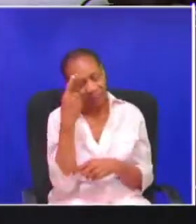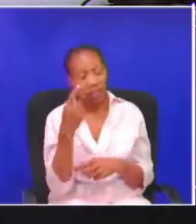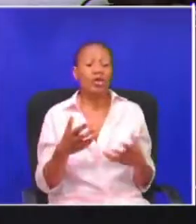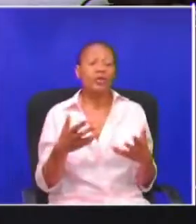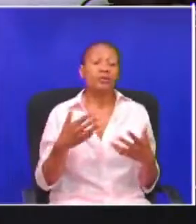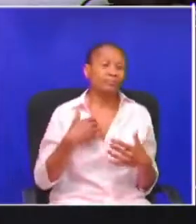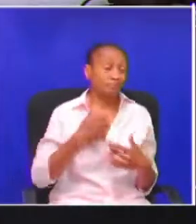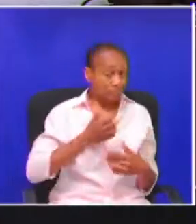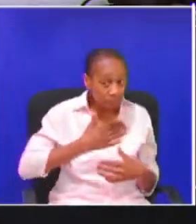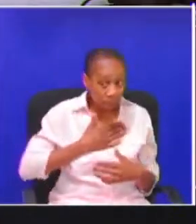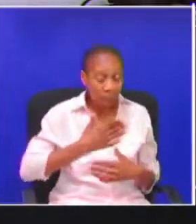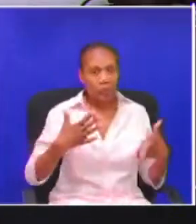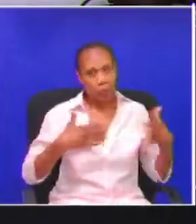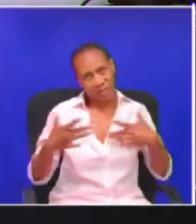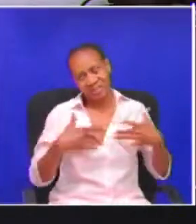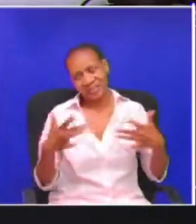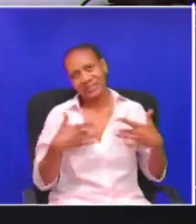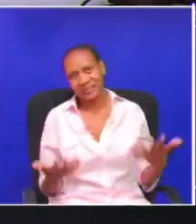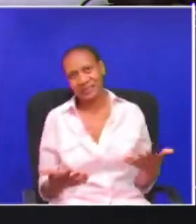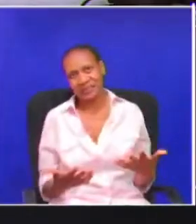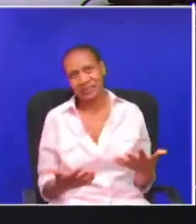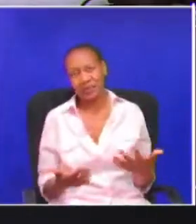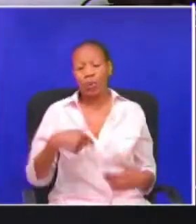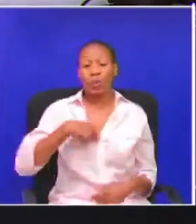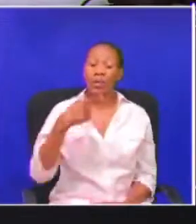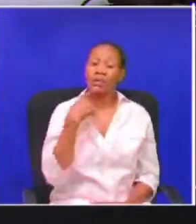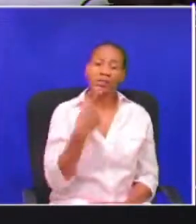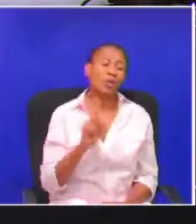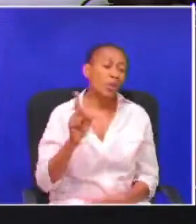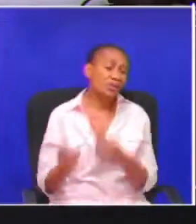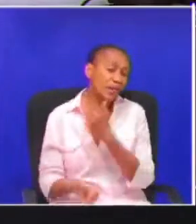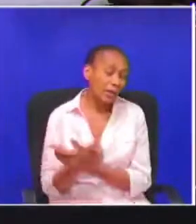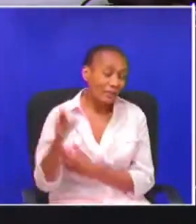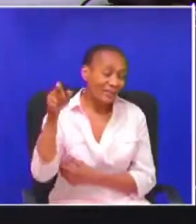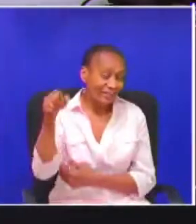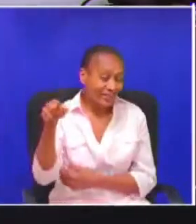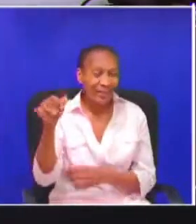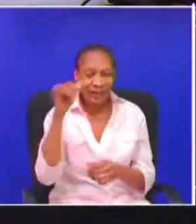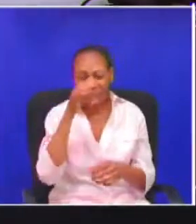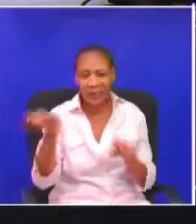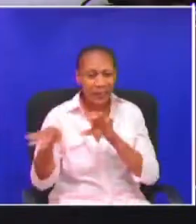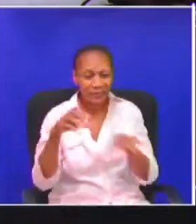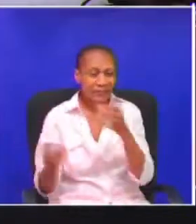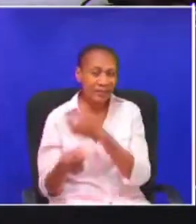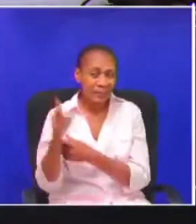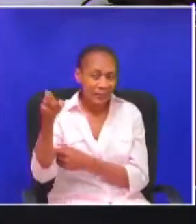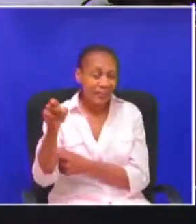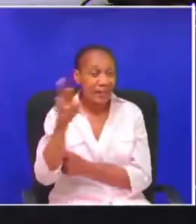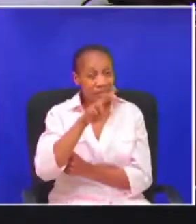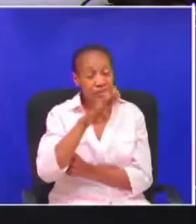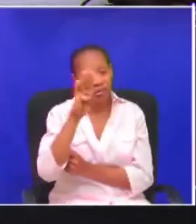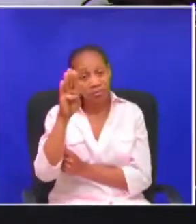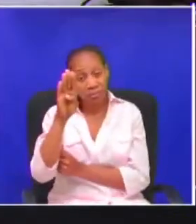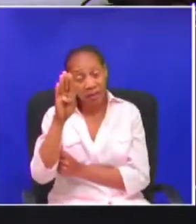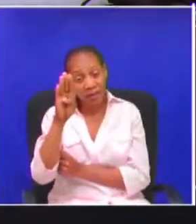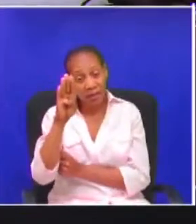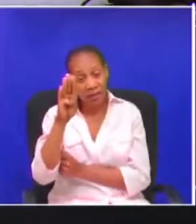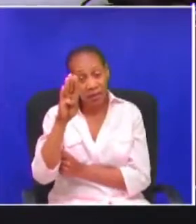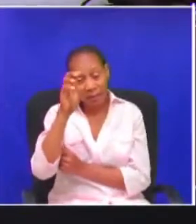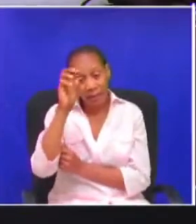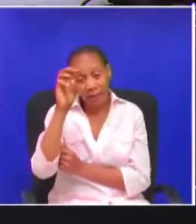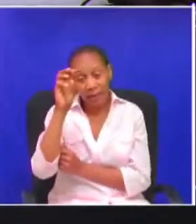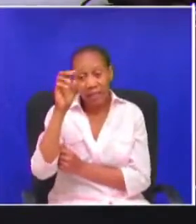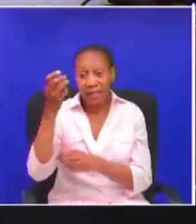we then said, the criminality that is happening in Richards Bay Minerals does need to be dealt with.